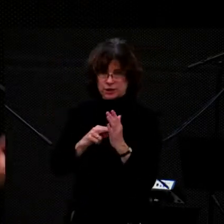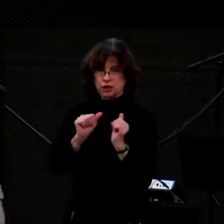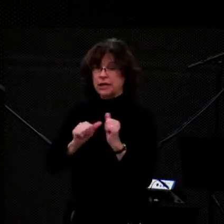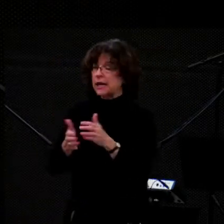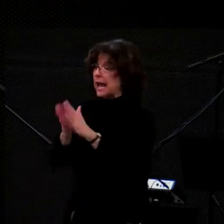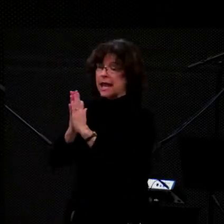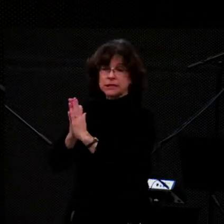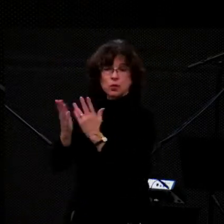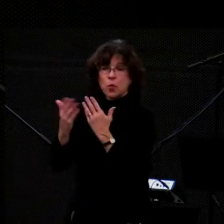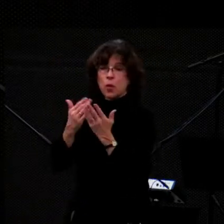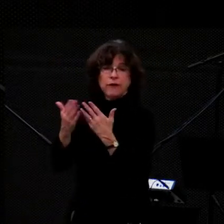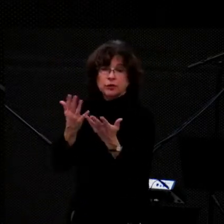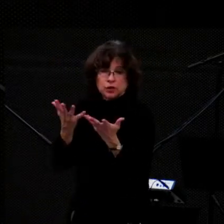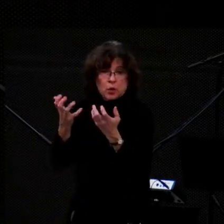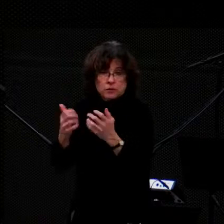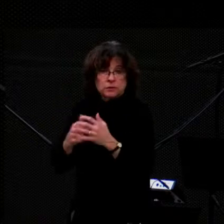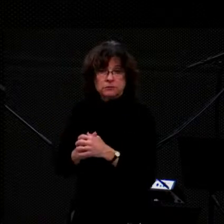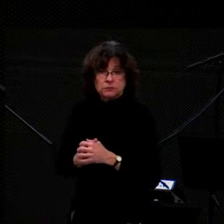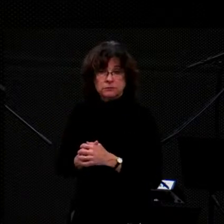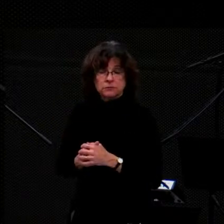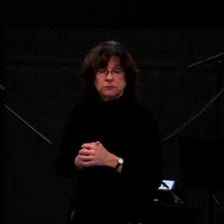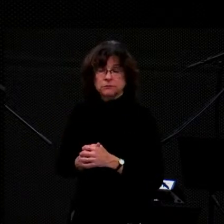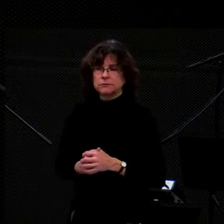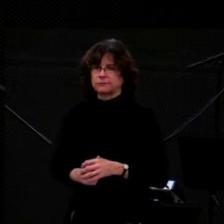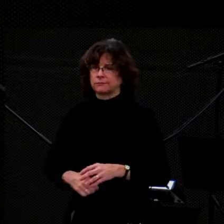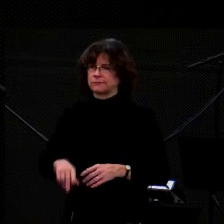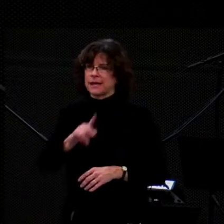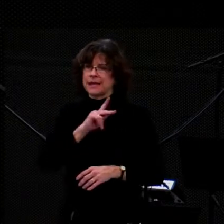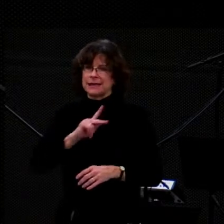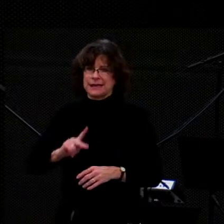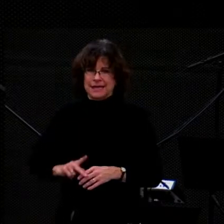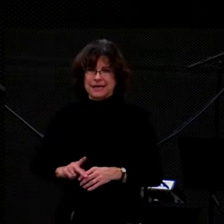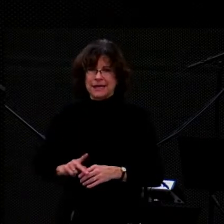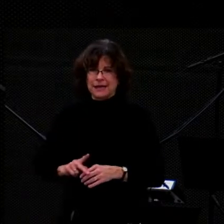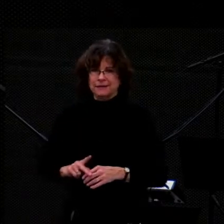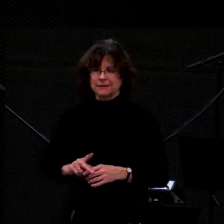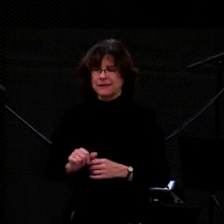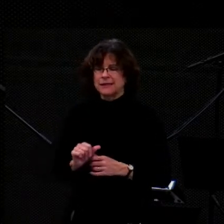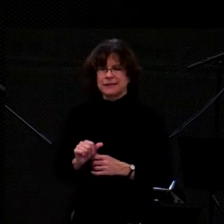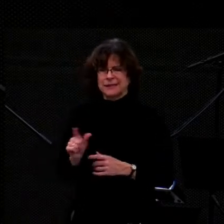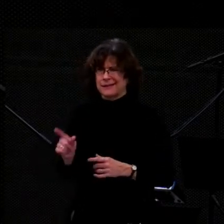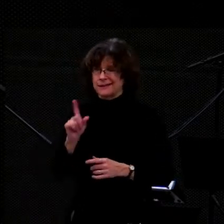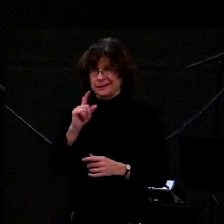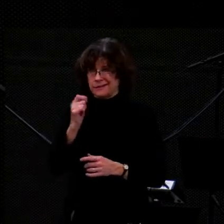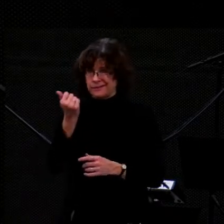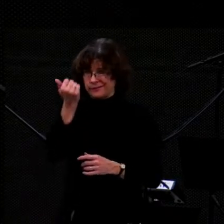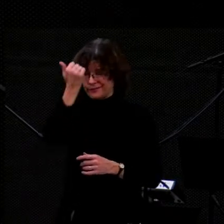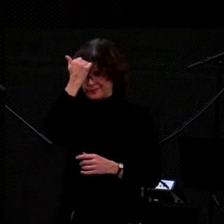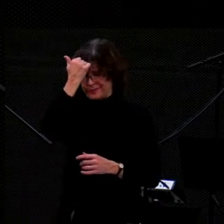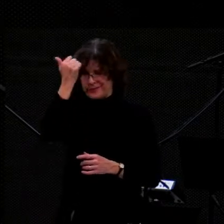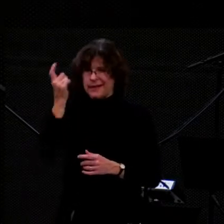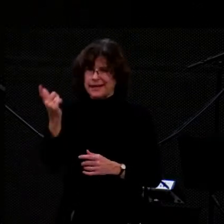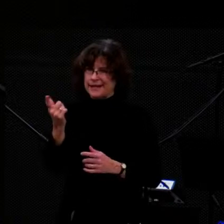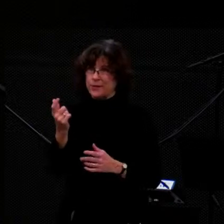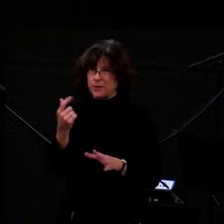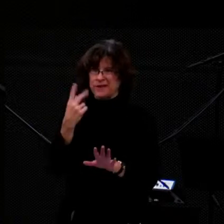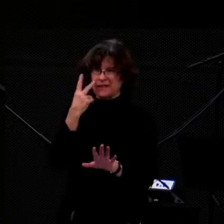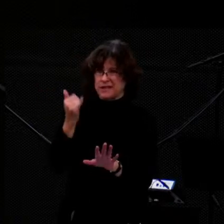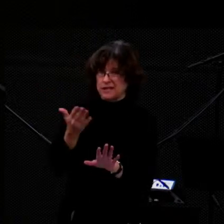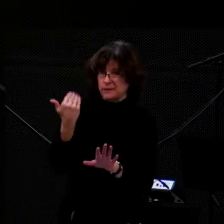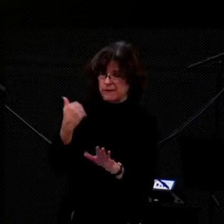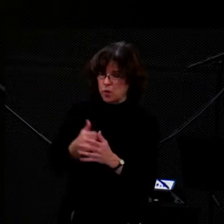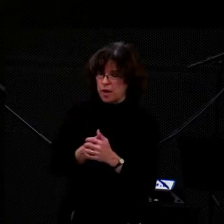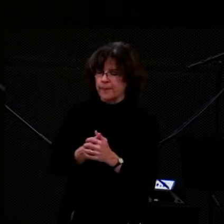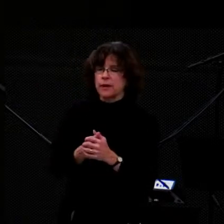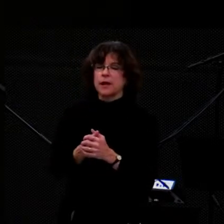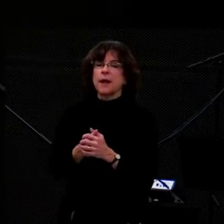ask whatever it is that's on her mind. Now, King Ahasuerus, as dense as he is, and we've seen that he's dense in this story, right?